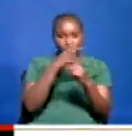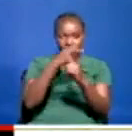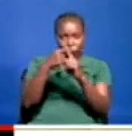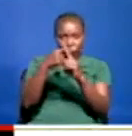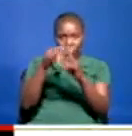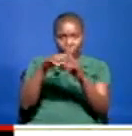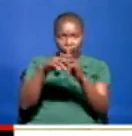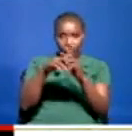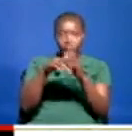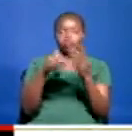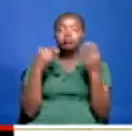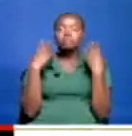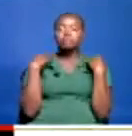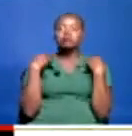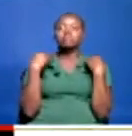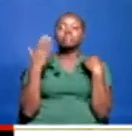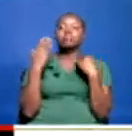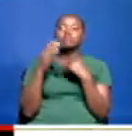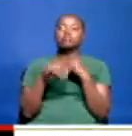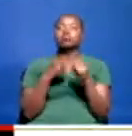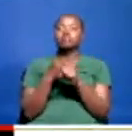mwaka uliopita nilipata bronze